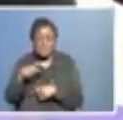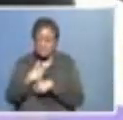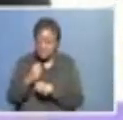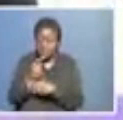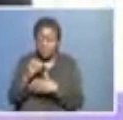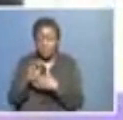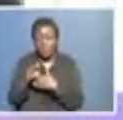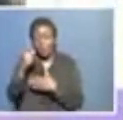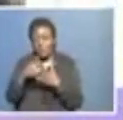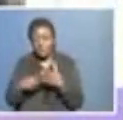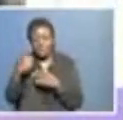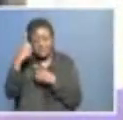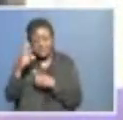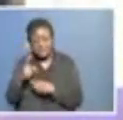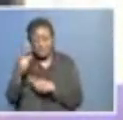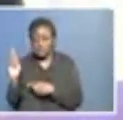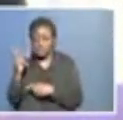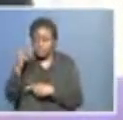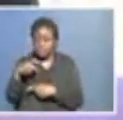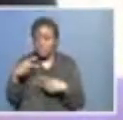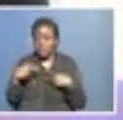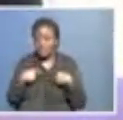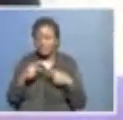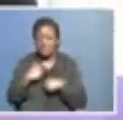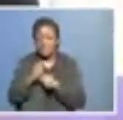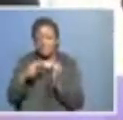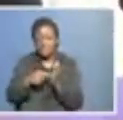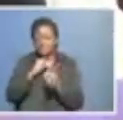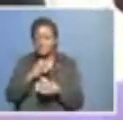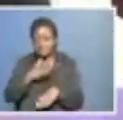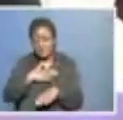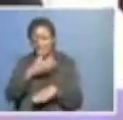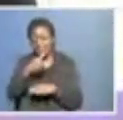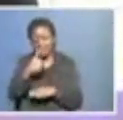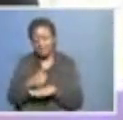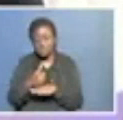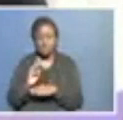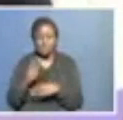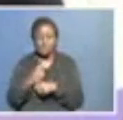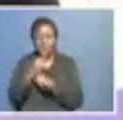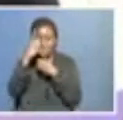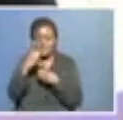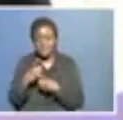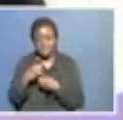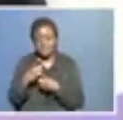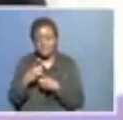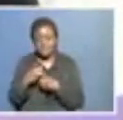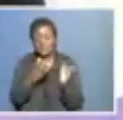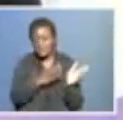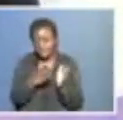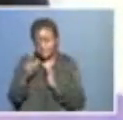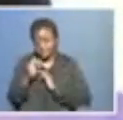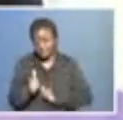decisions that we ought to have made, this is my administration and we are making decisions in accordance with the plan that we have set out.